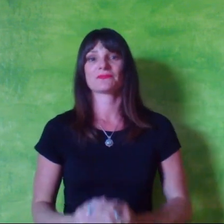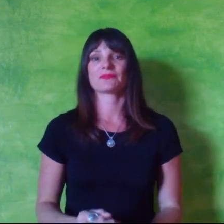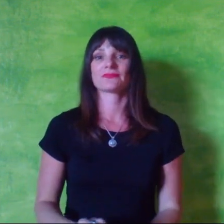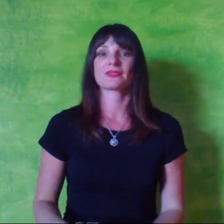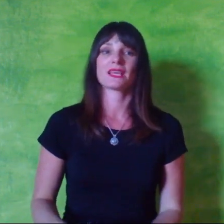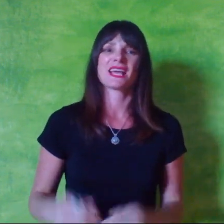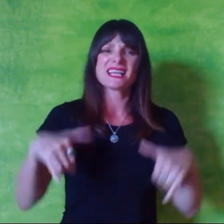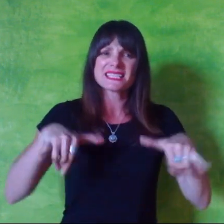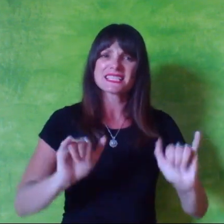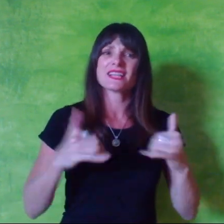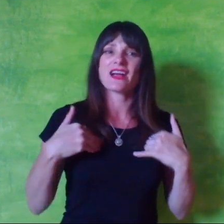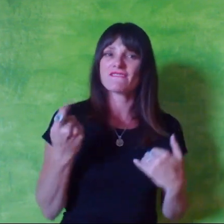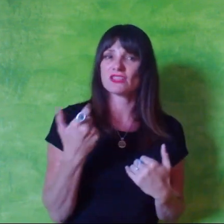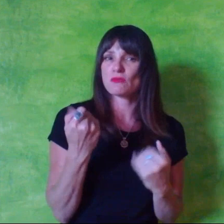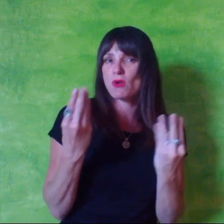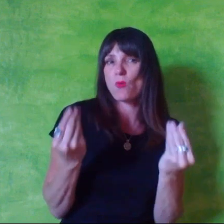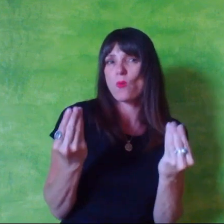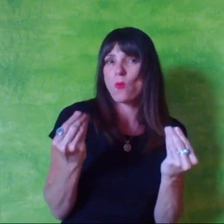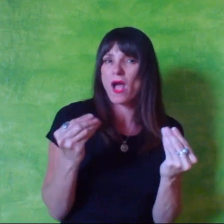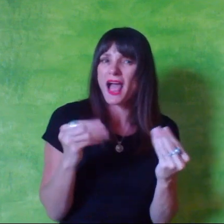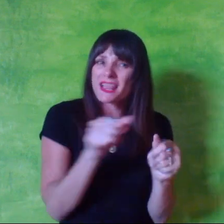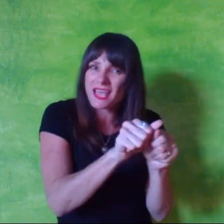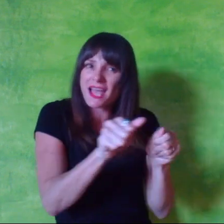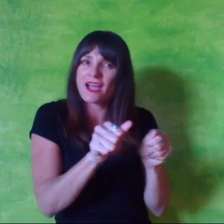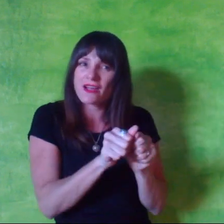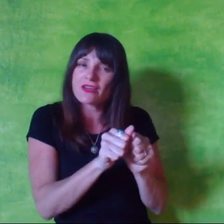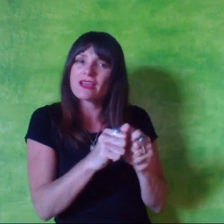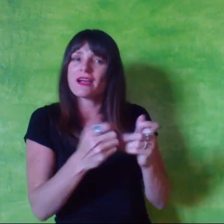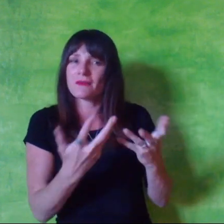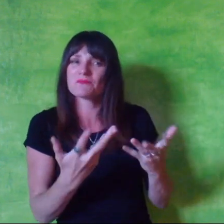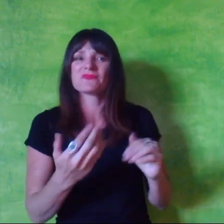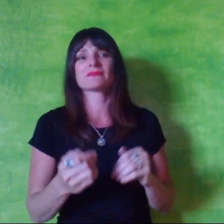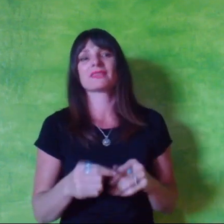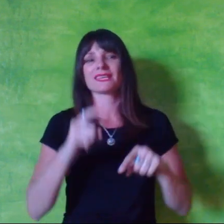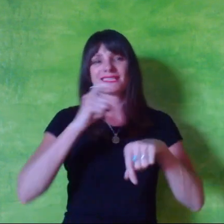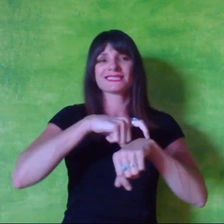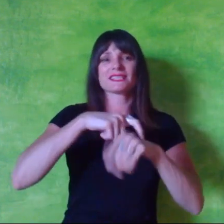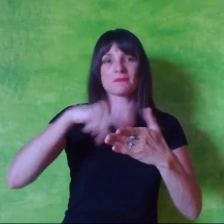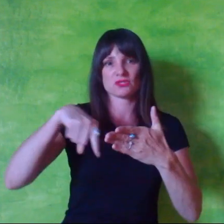this in and take a look at it, but chances are it's still a little bit light.